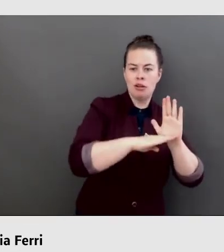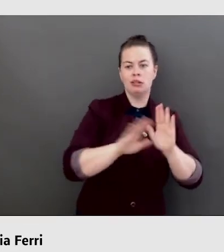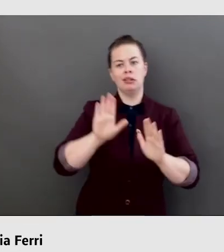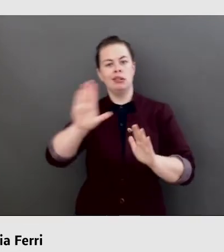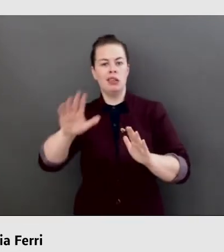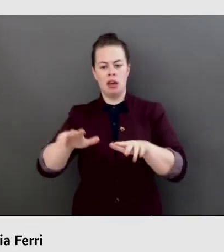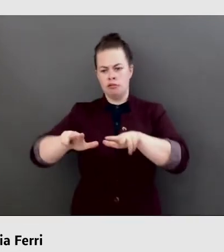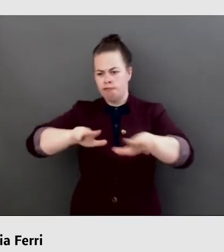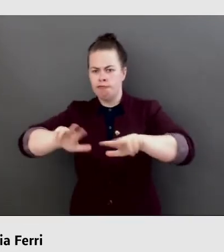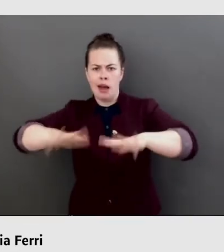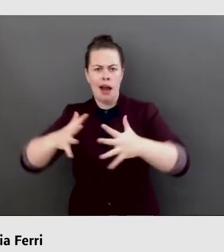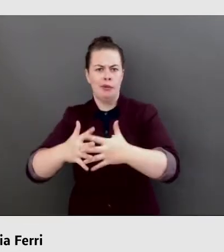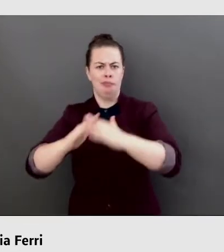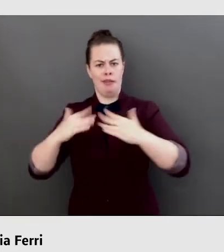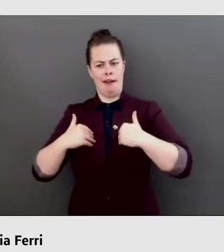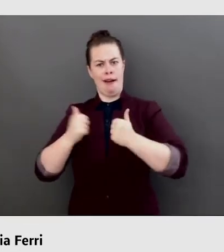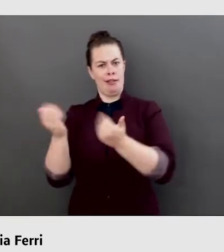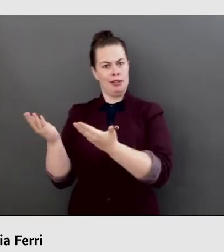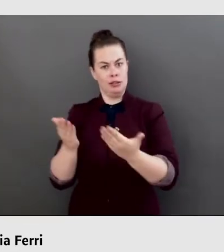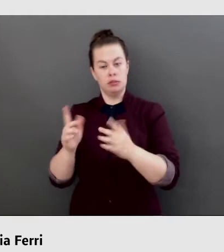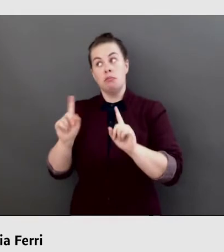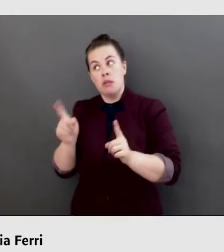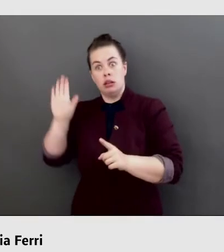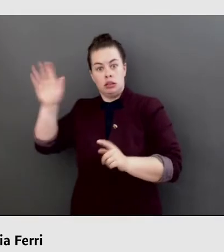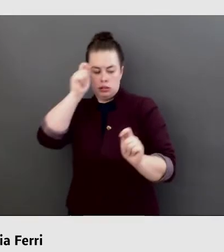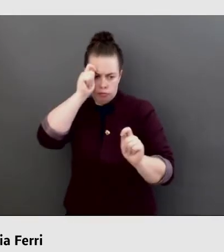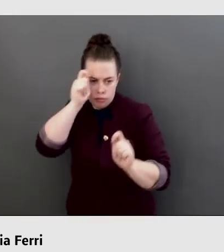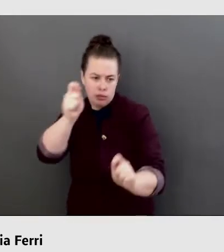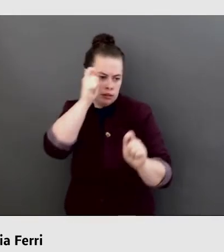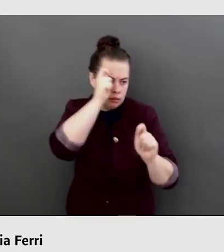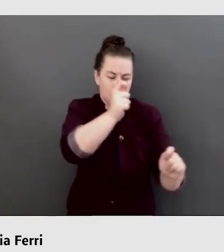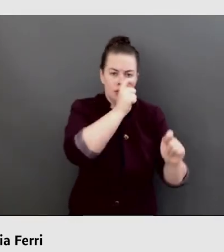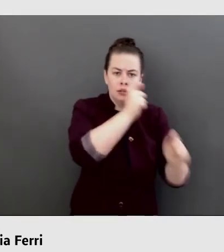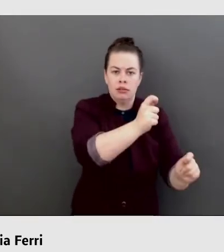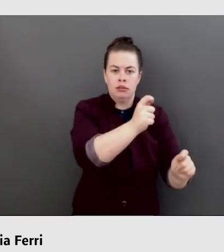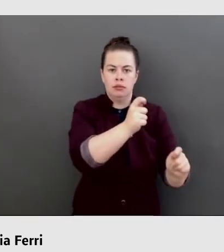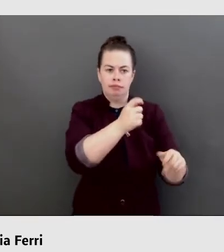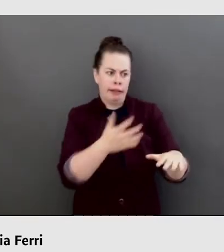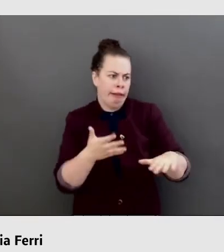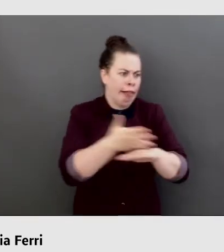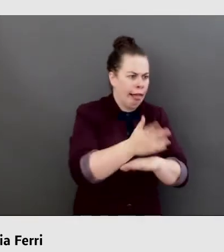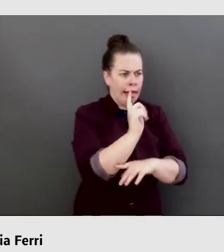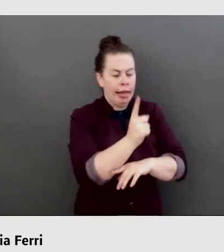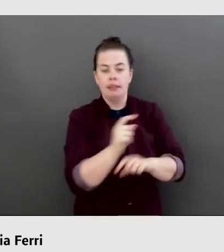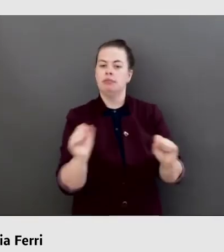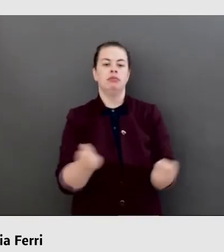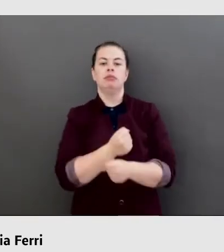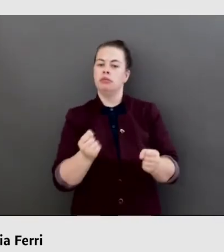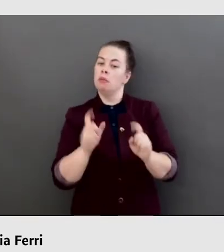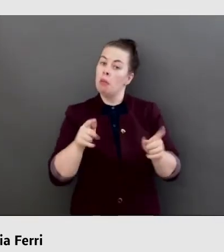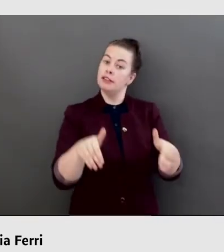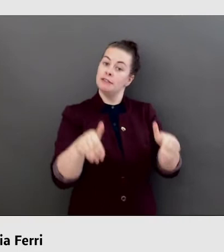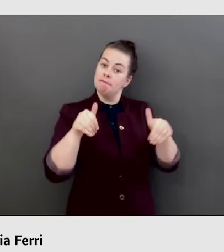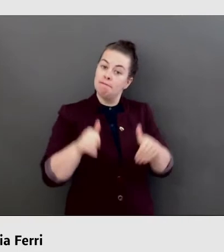health policy and the organization and delivery of health services and medical care. The member states are hence